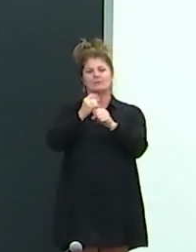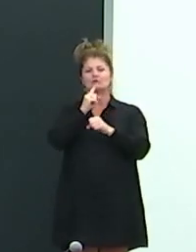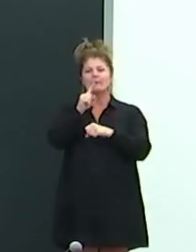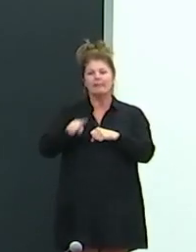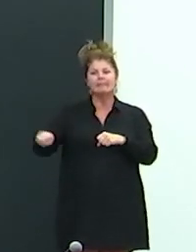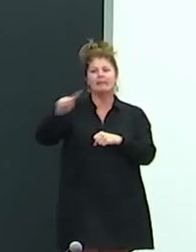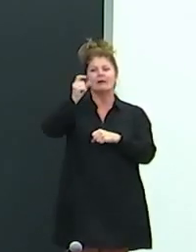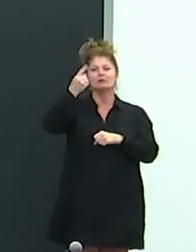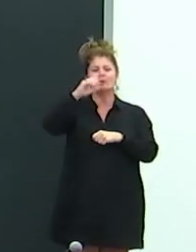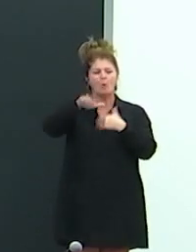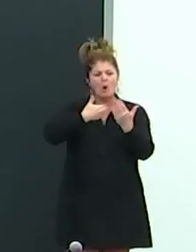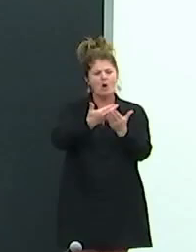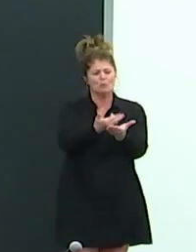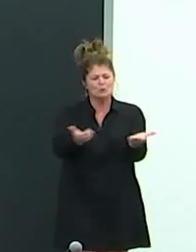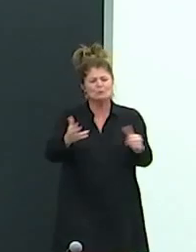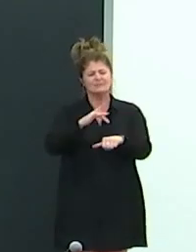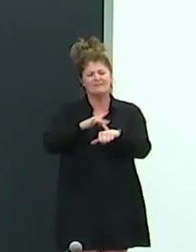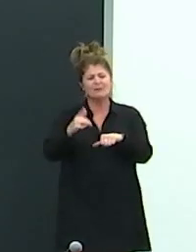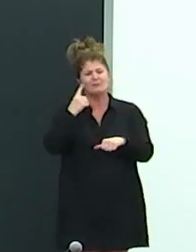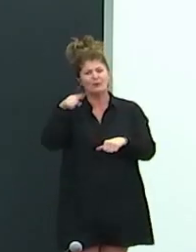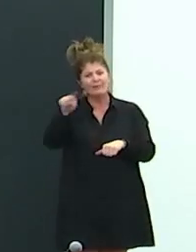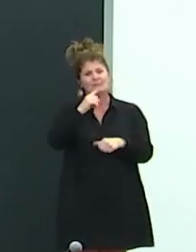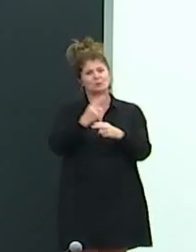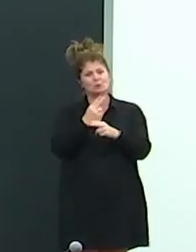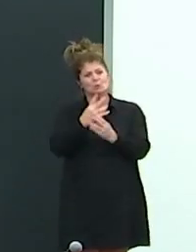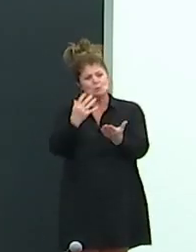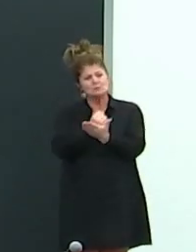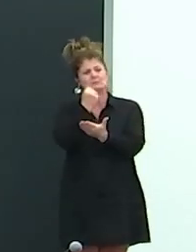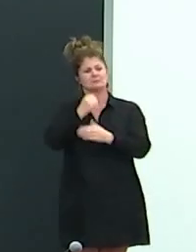resources available to them? Thank you.